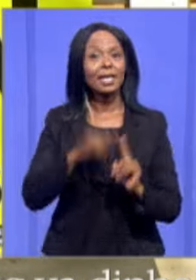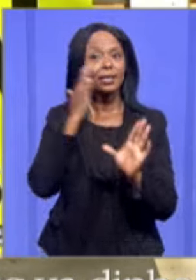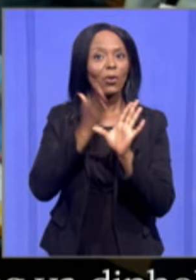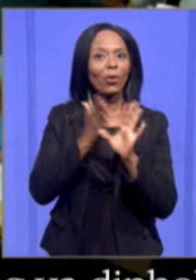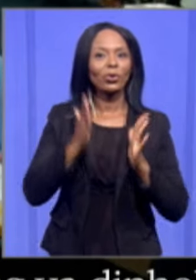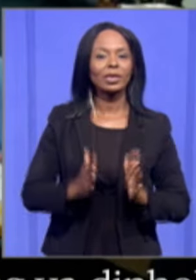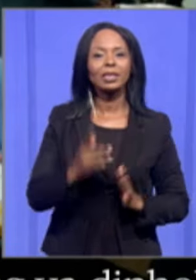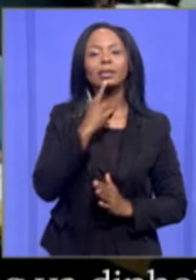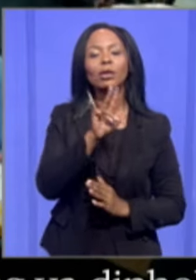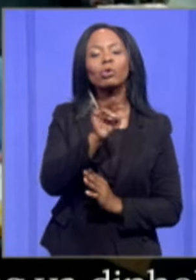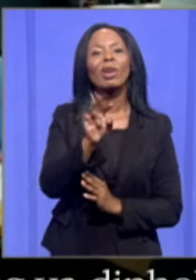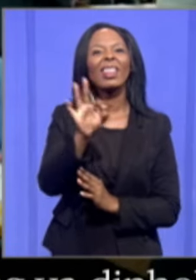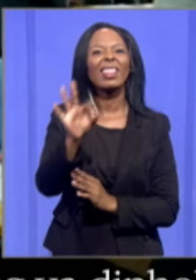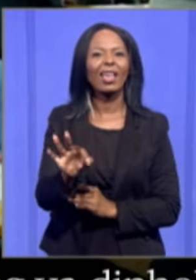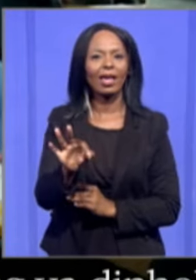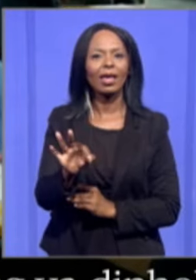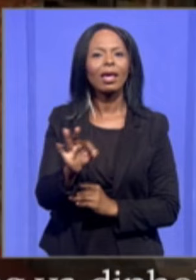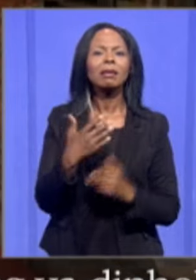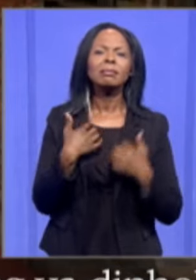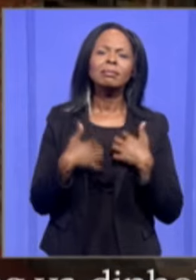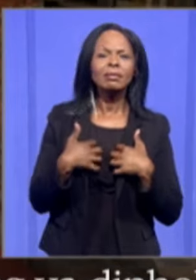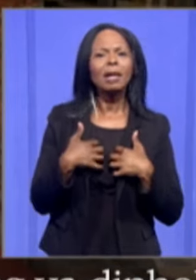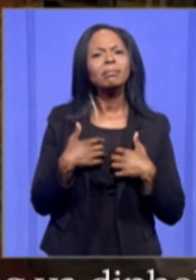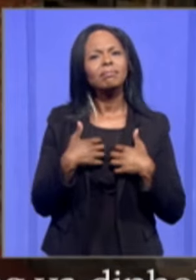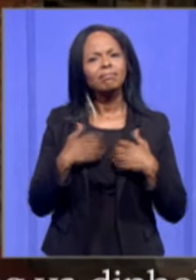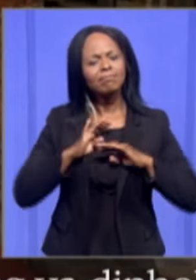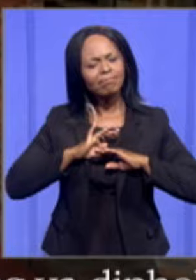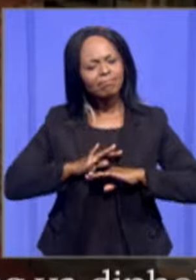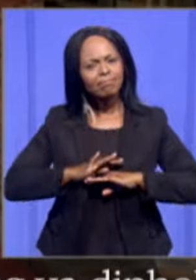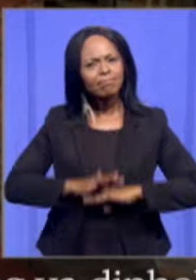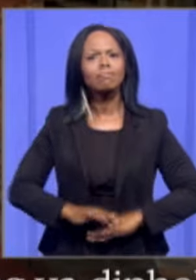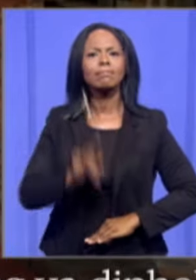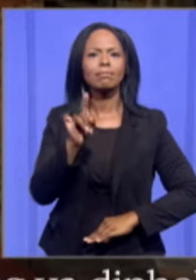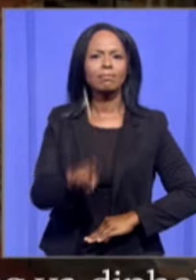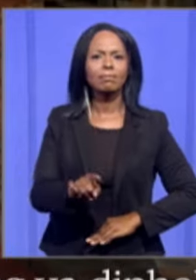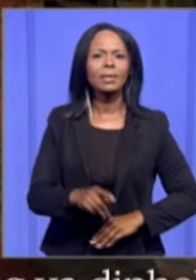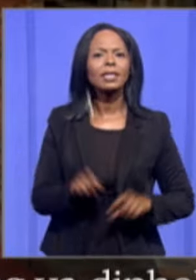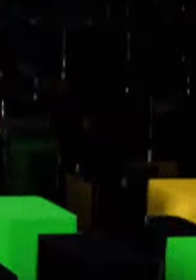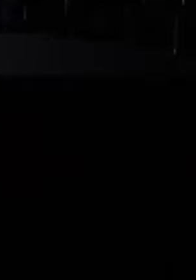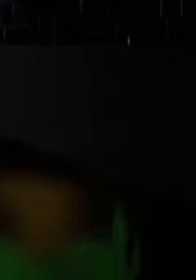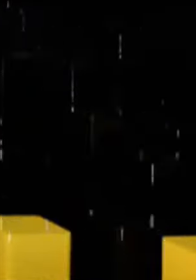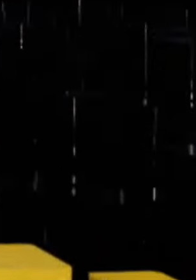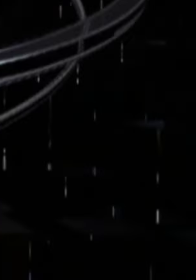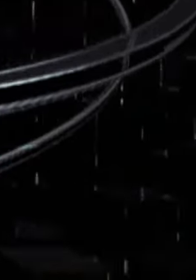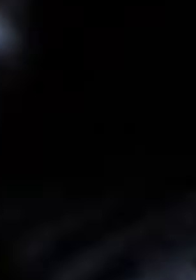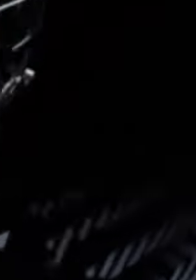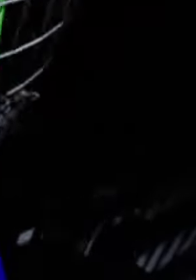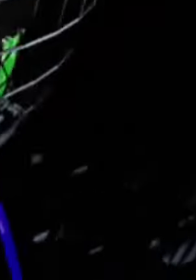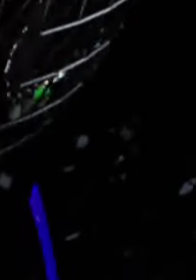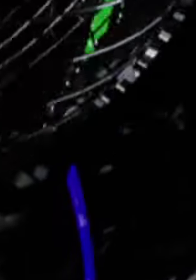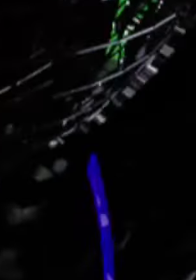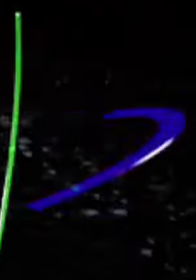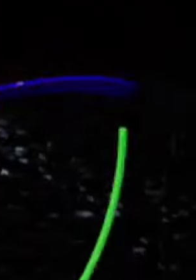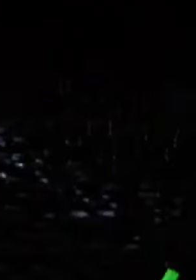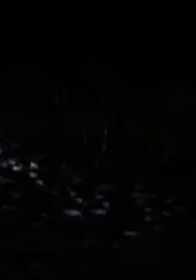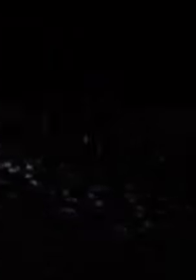of 2023, ba khobe makhwafo le go itotomatsa ka loeto le baletsereng.